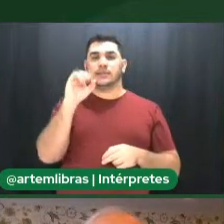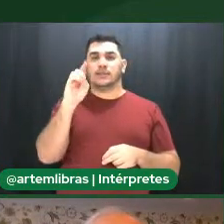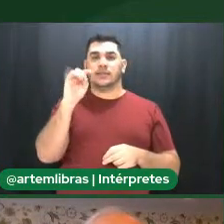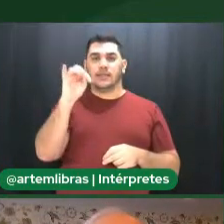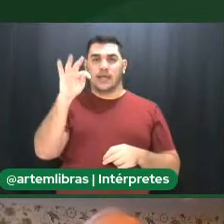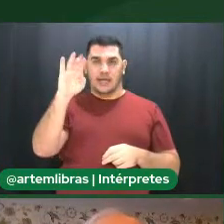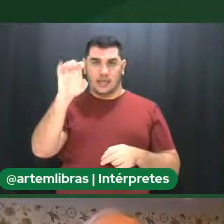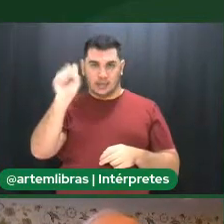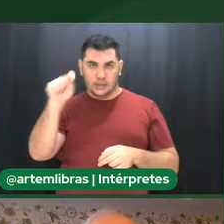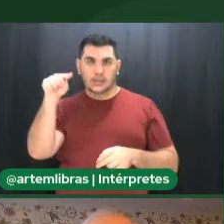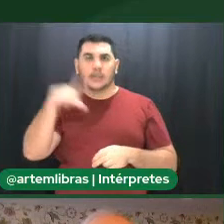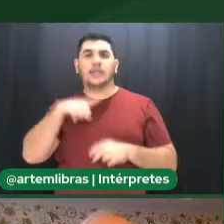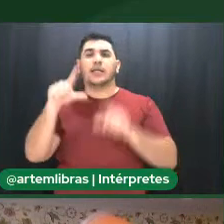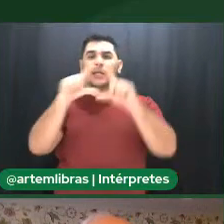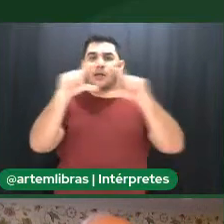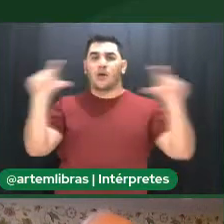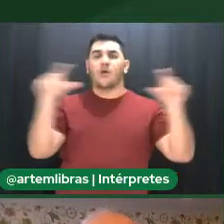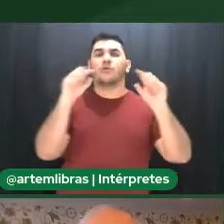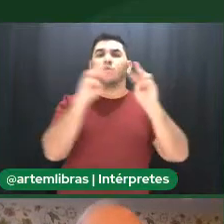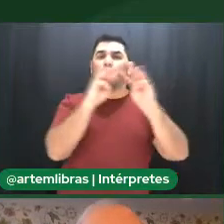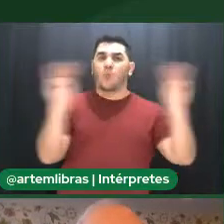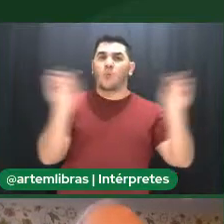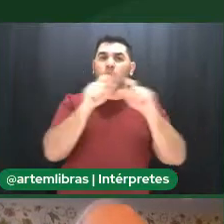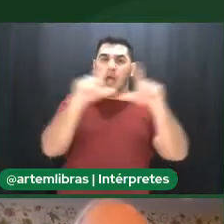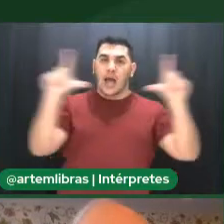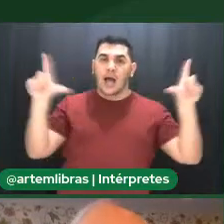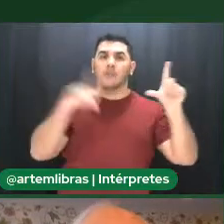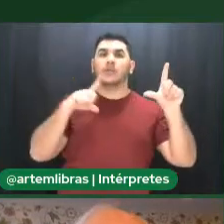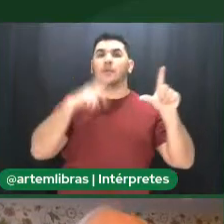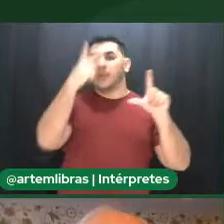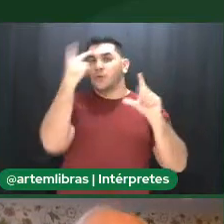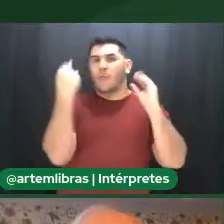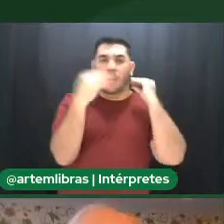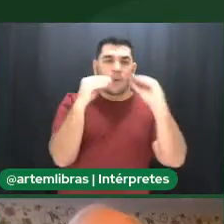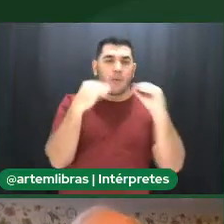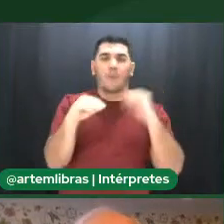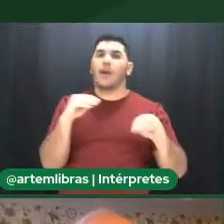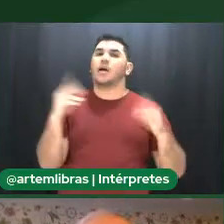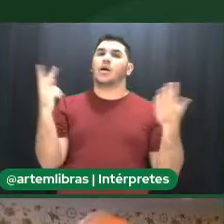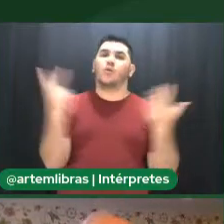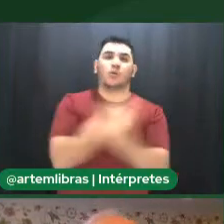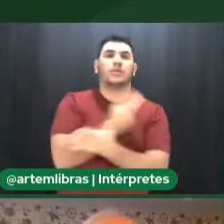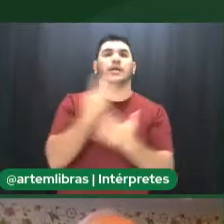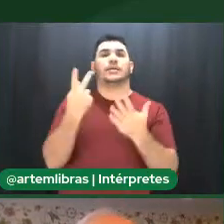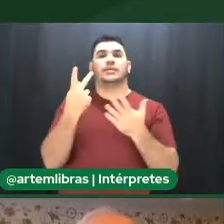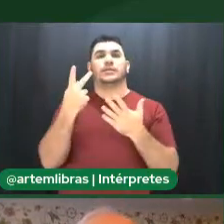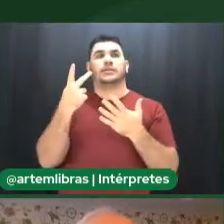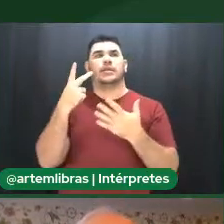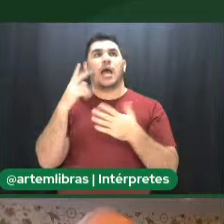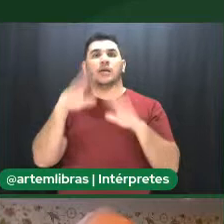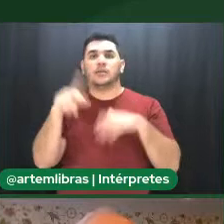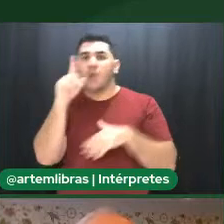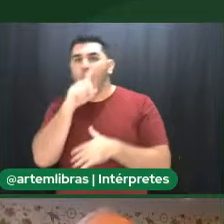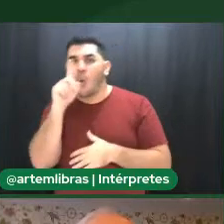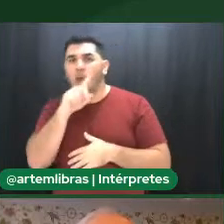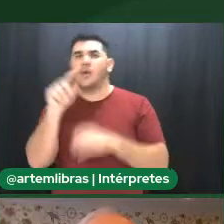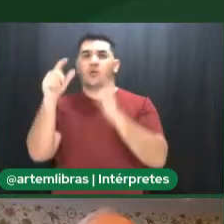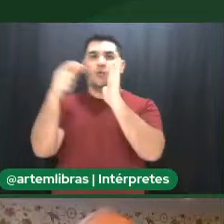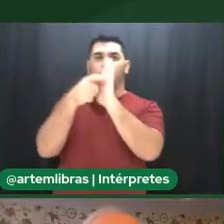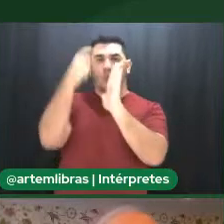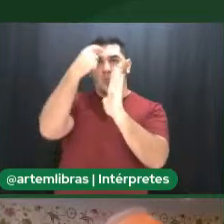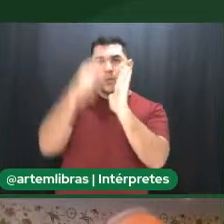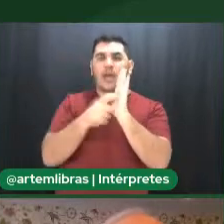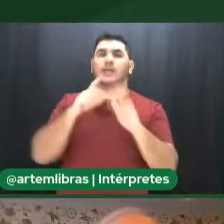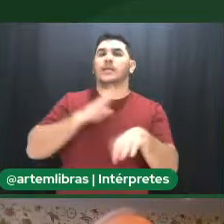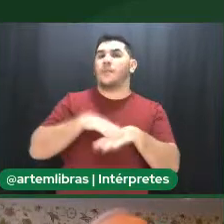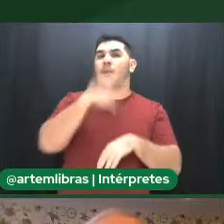AI systems. And they've already collected more than 1,000 reports. And you can go to that webpage